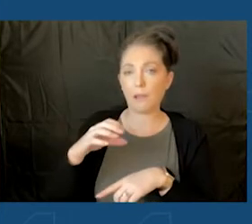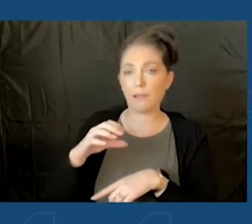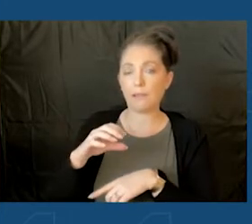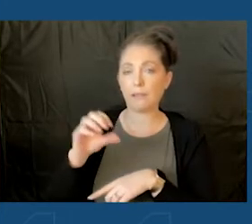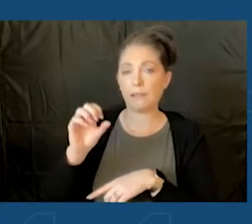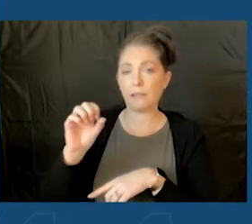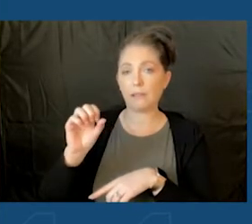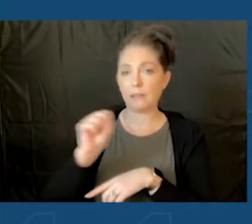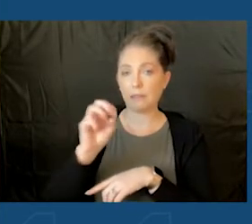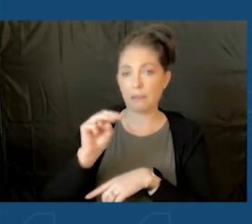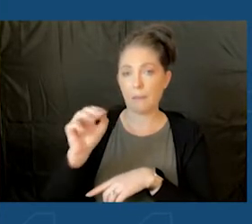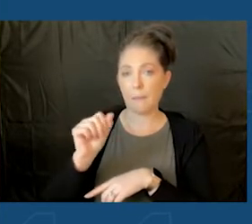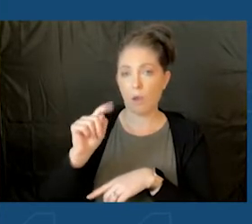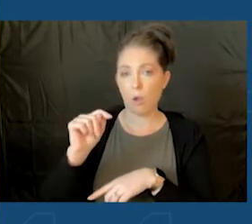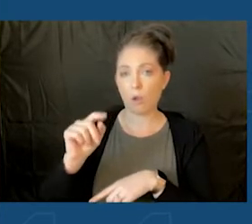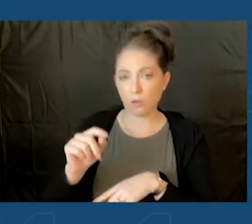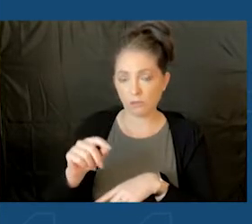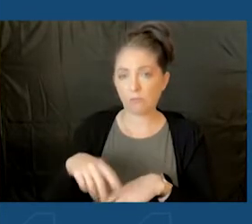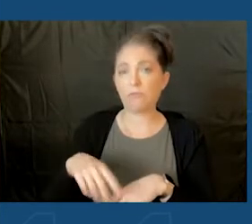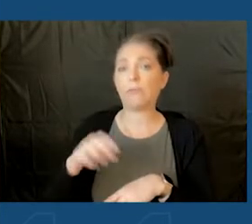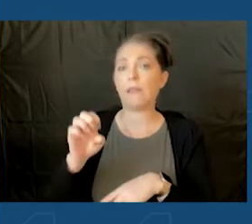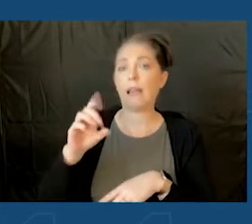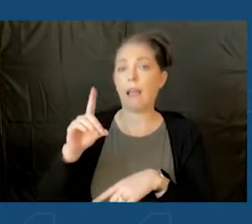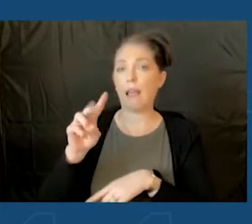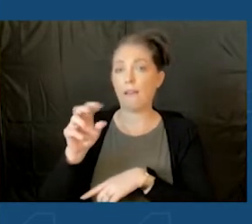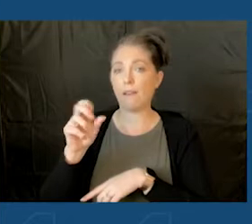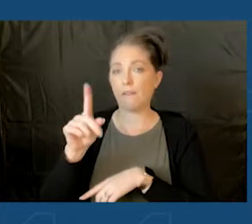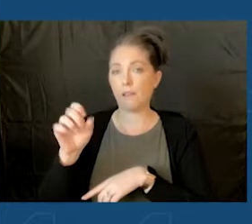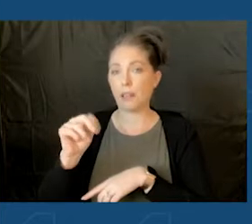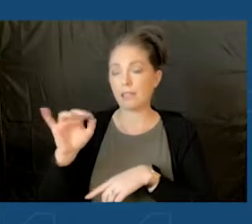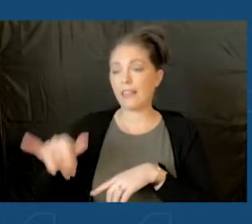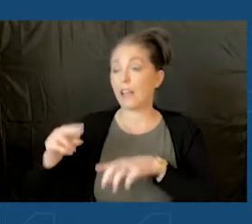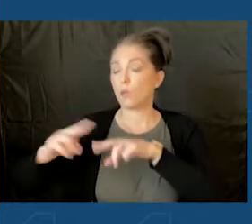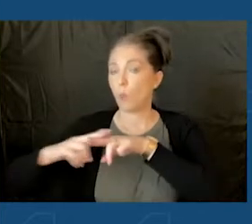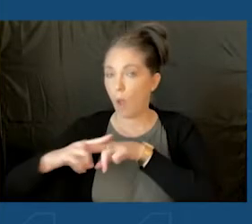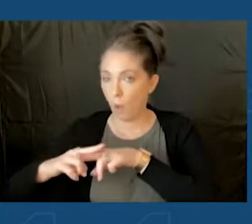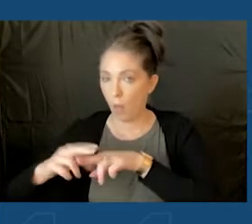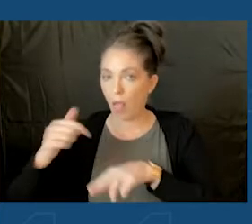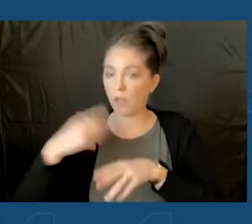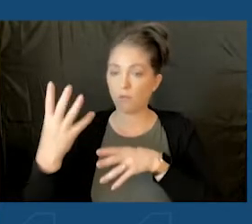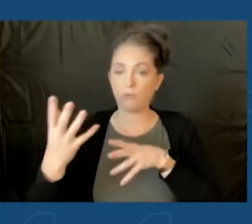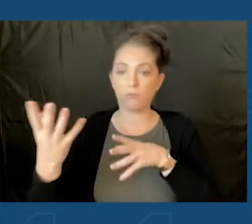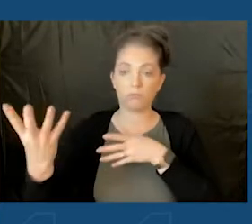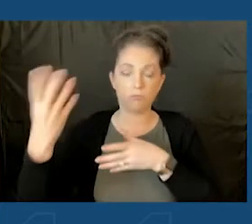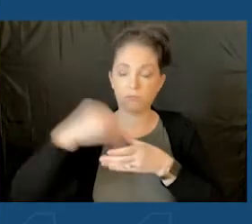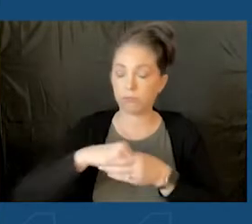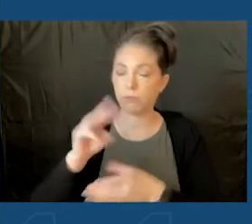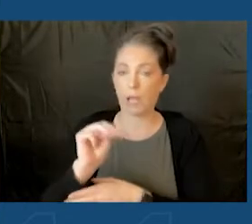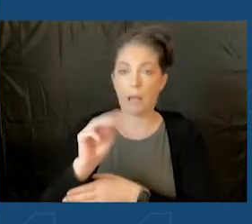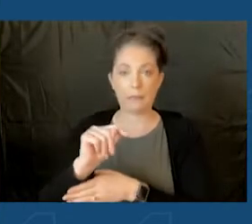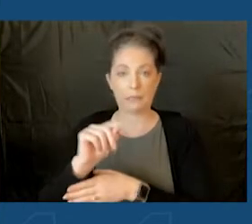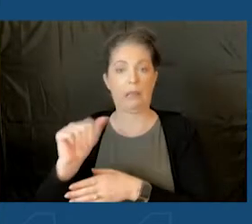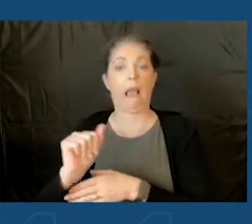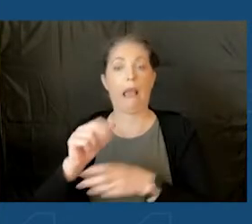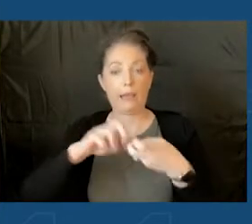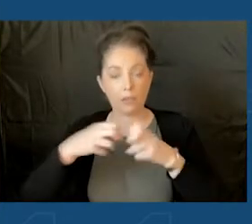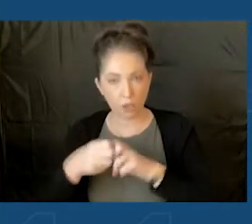ACRE. We are, that's the railroads. This is an all MTA issue of our workforce being